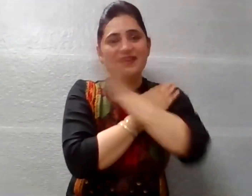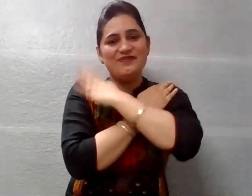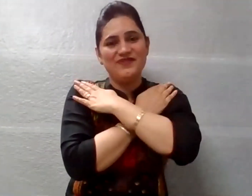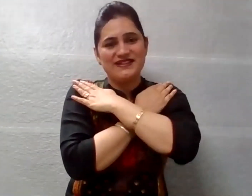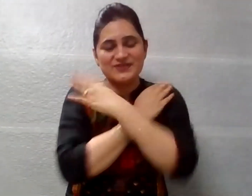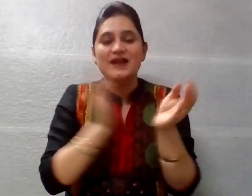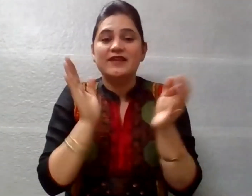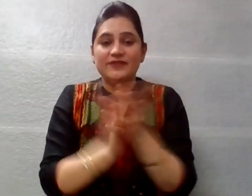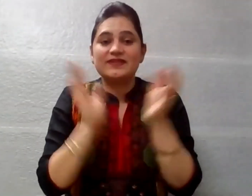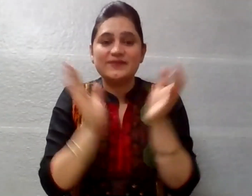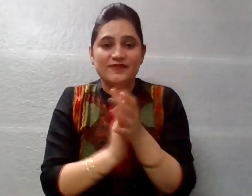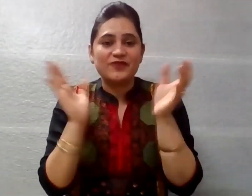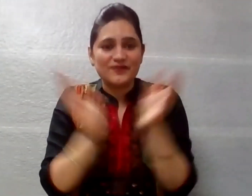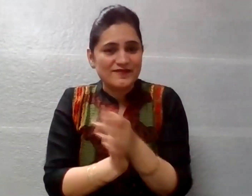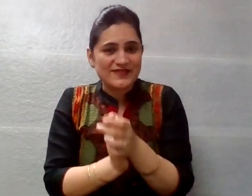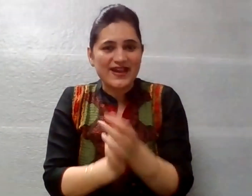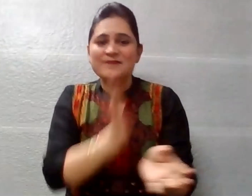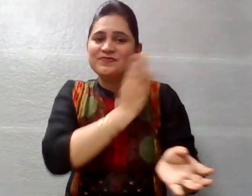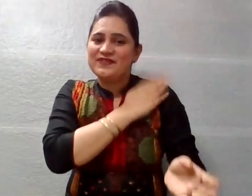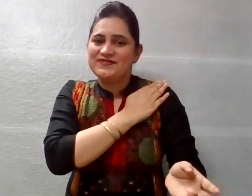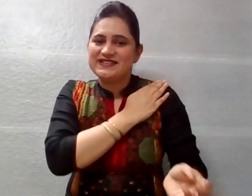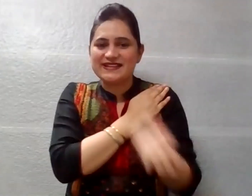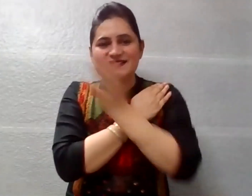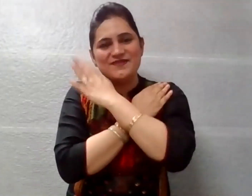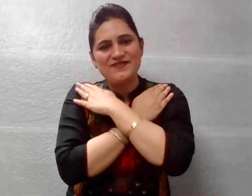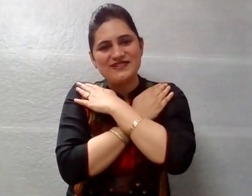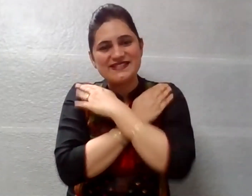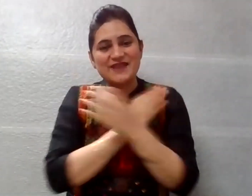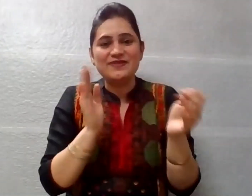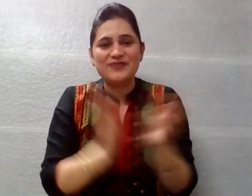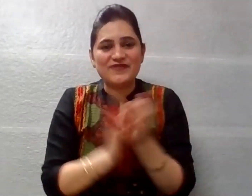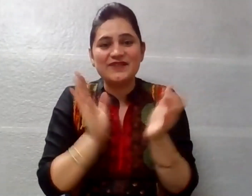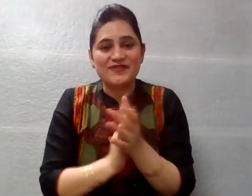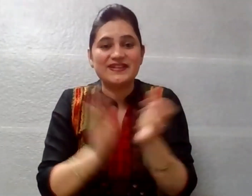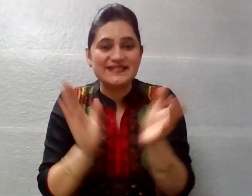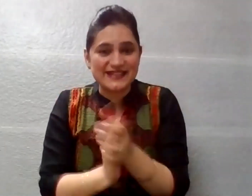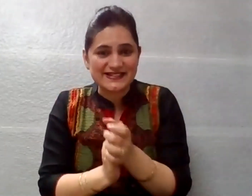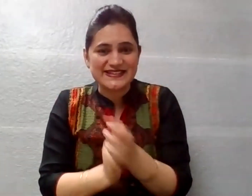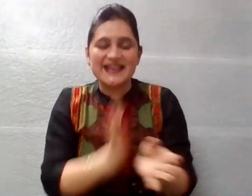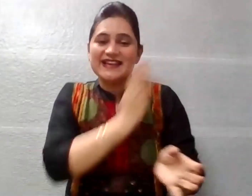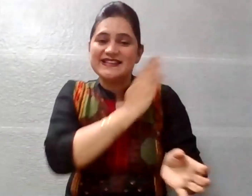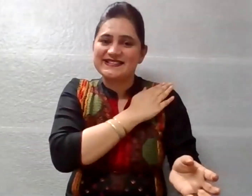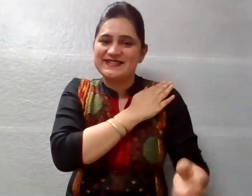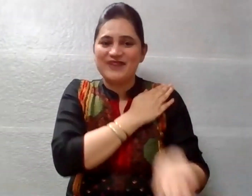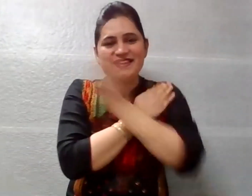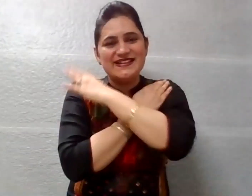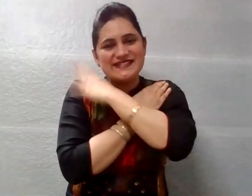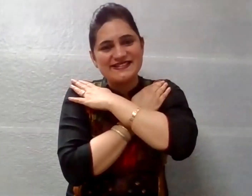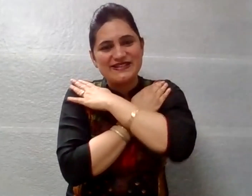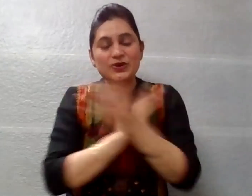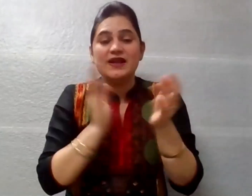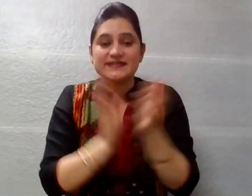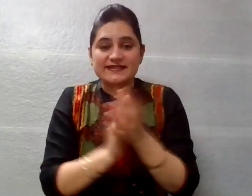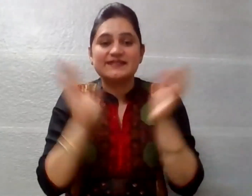51, 52, 53, 55, 56, 57, 58, 59, 60, 61,